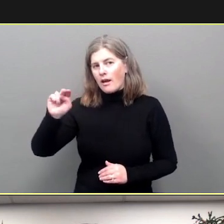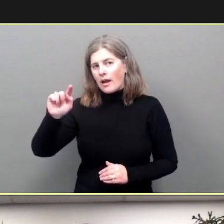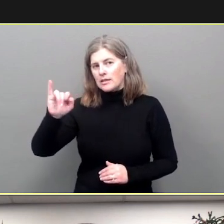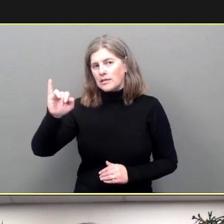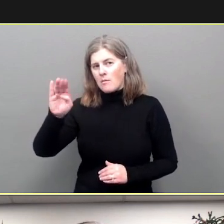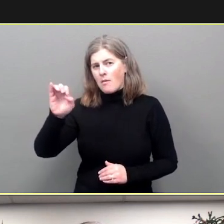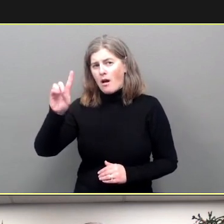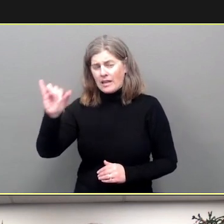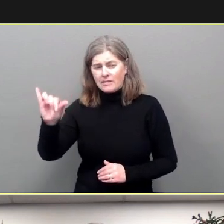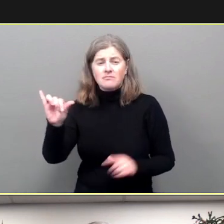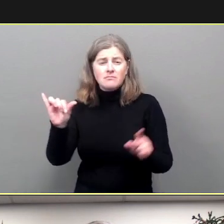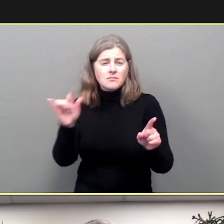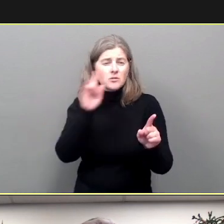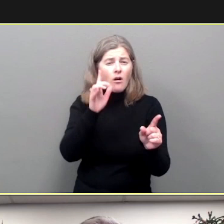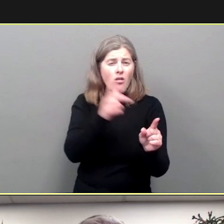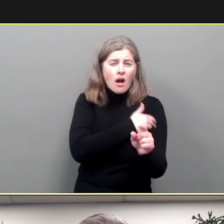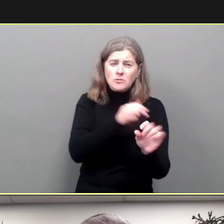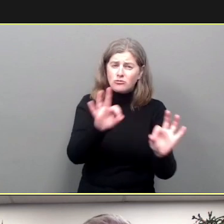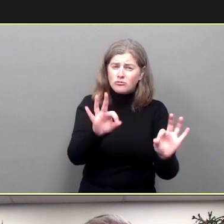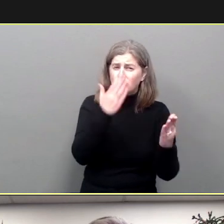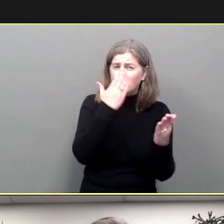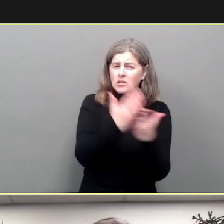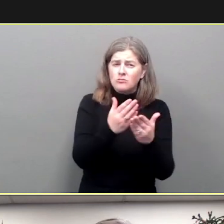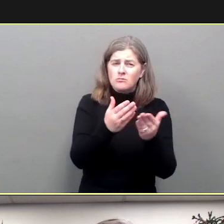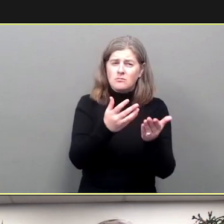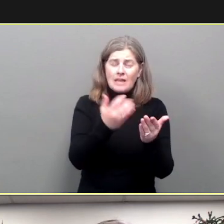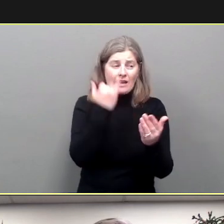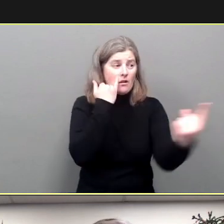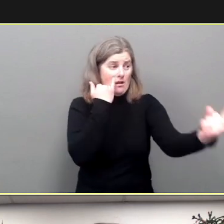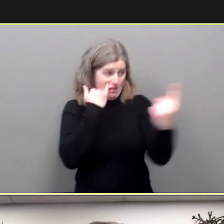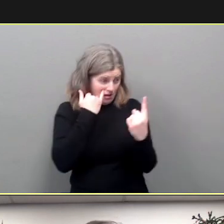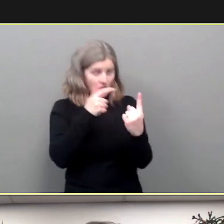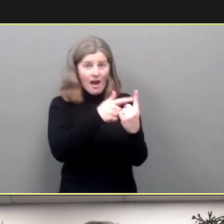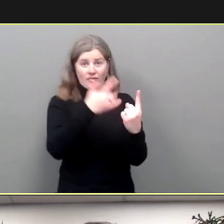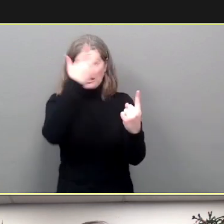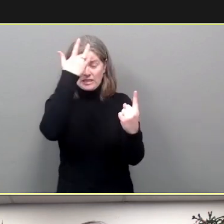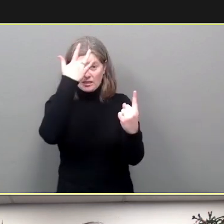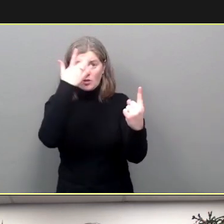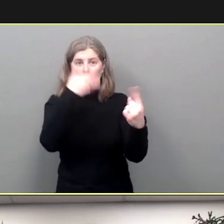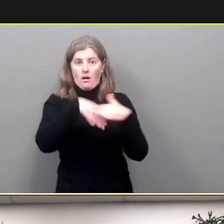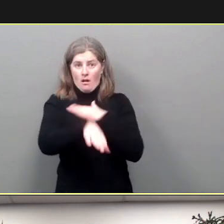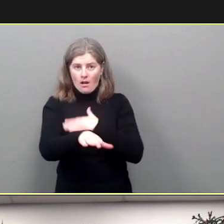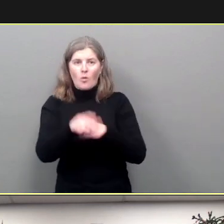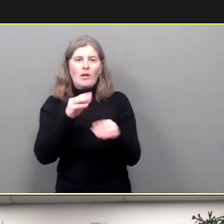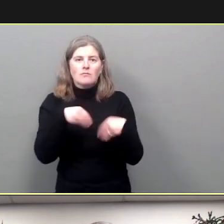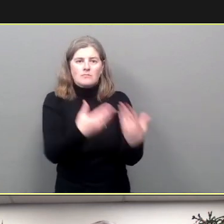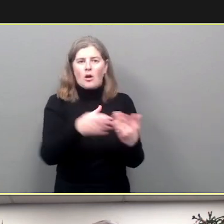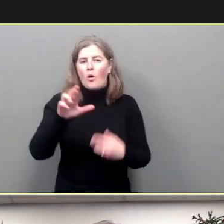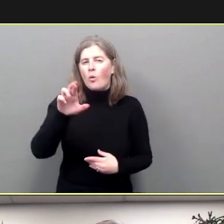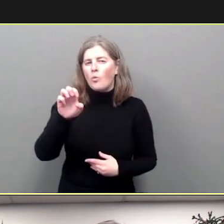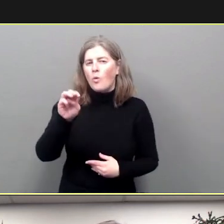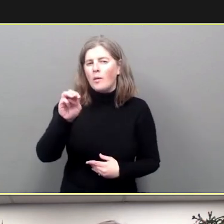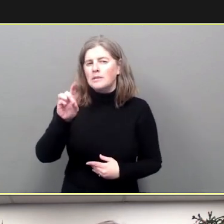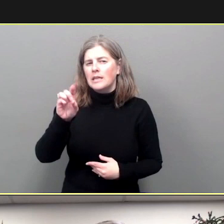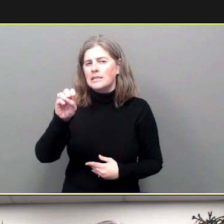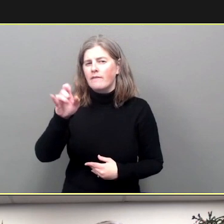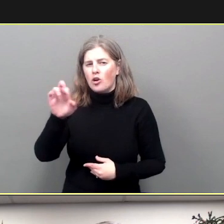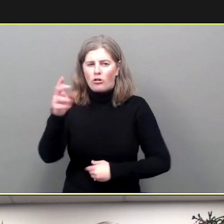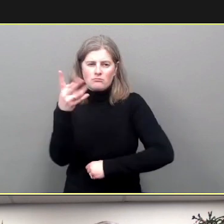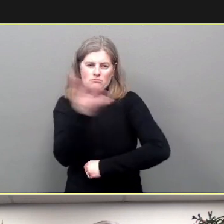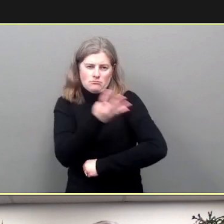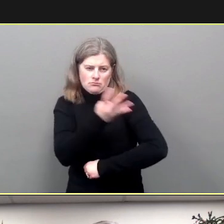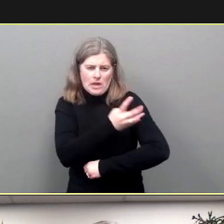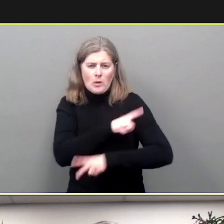with remdesivir who crosses their doors and gets admitted with coronavirus. But we're still holding up our end on